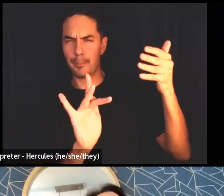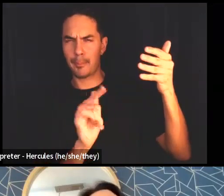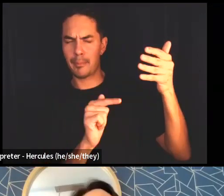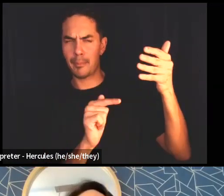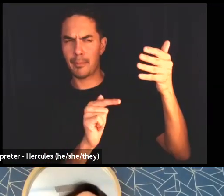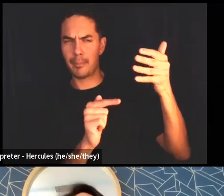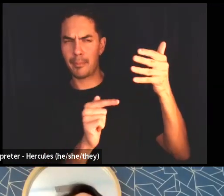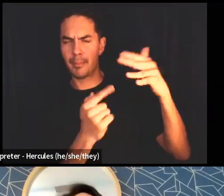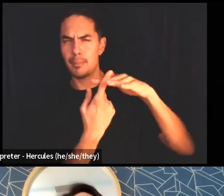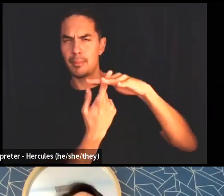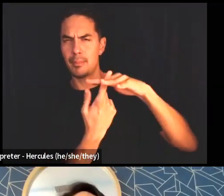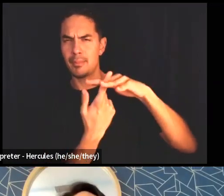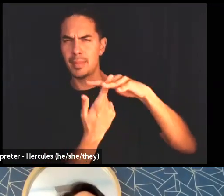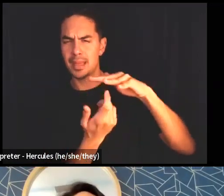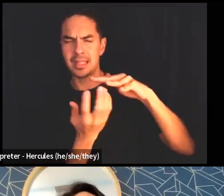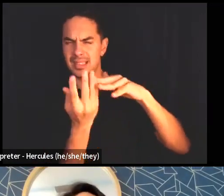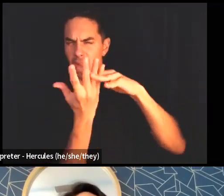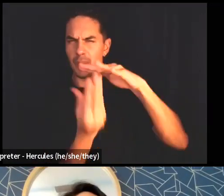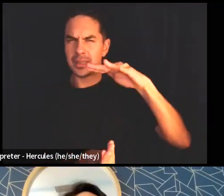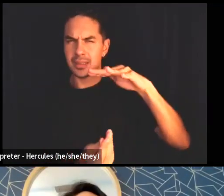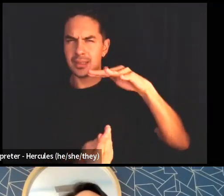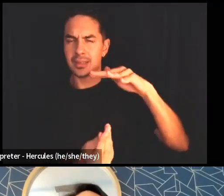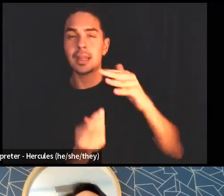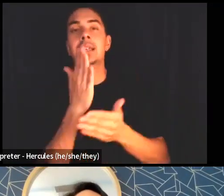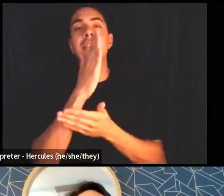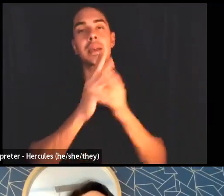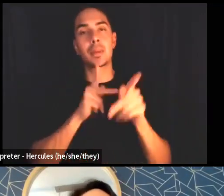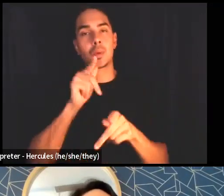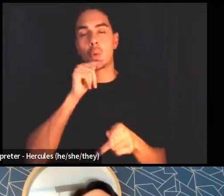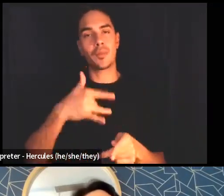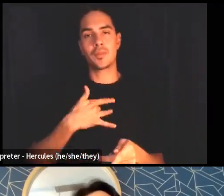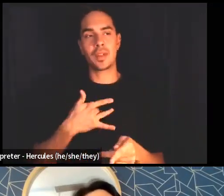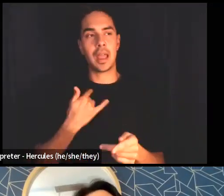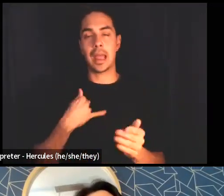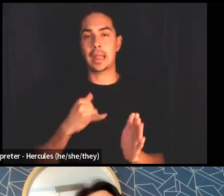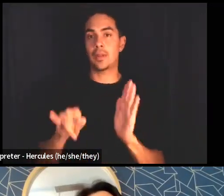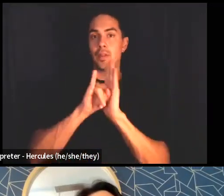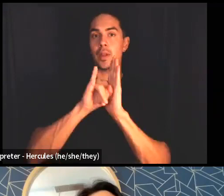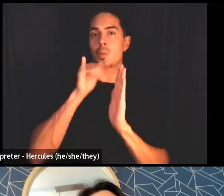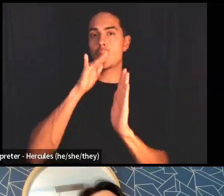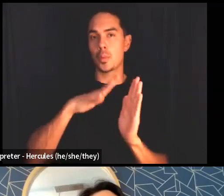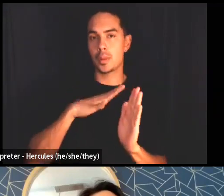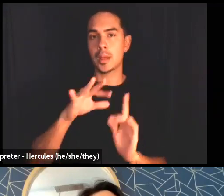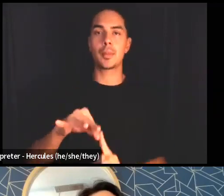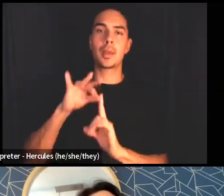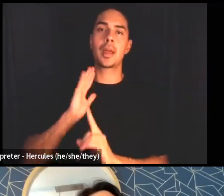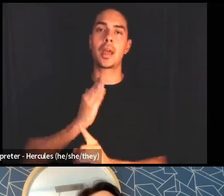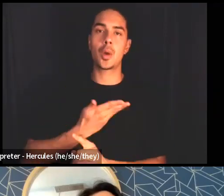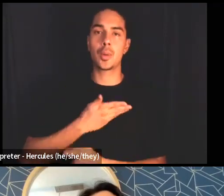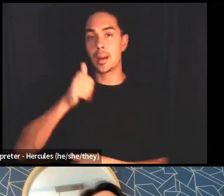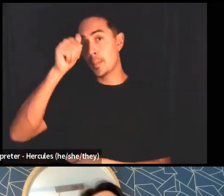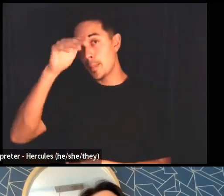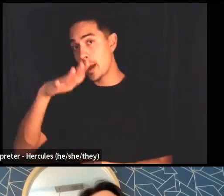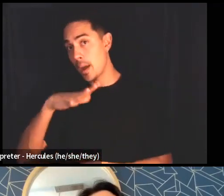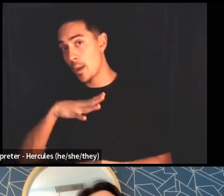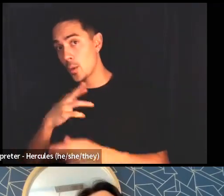you know, those who don't identify as a woman across the gender spectrum, particularly our, you know, male relatives or